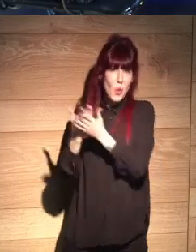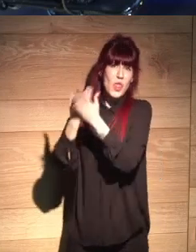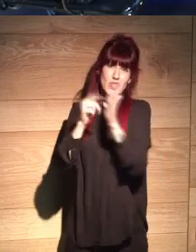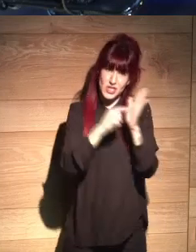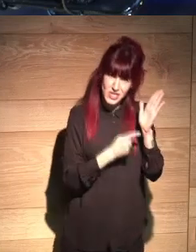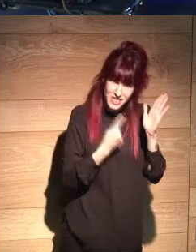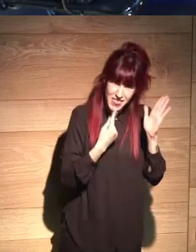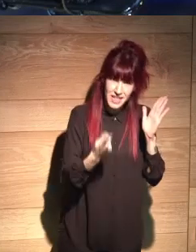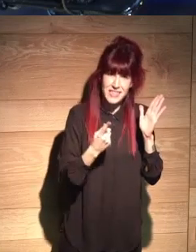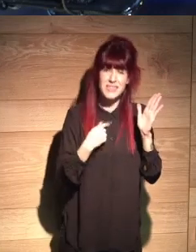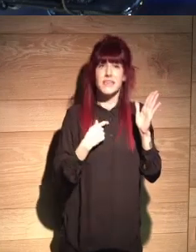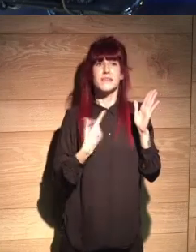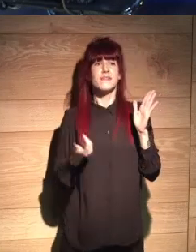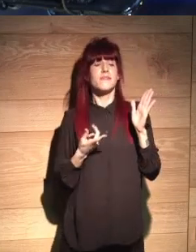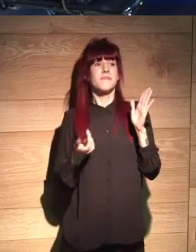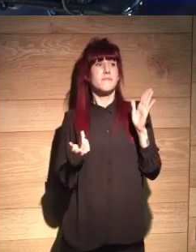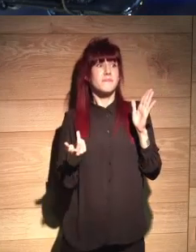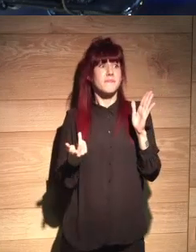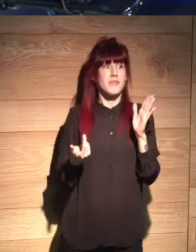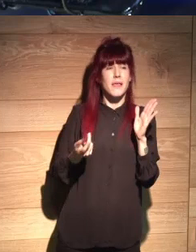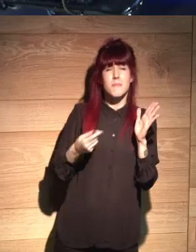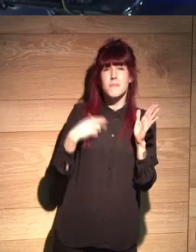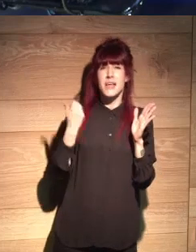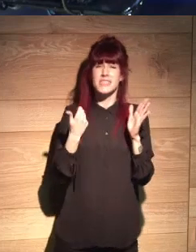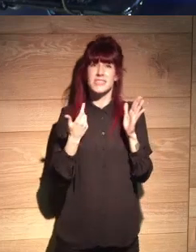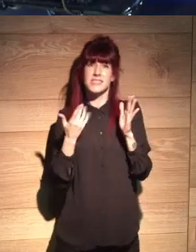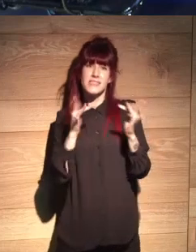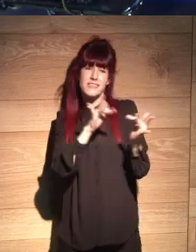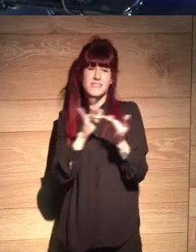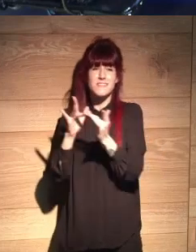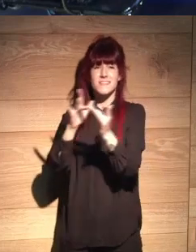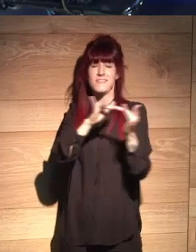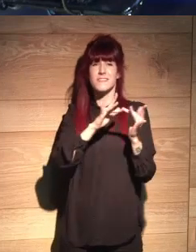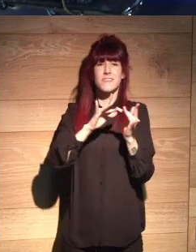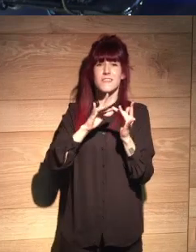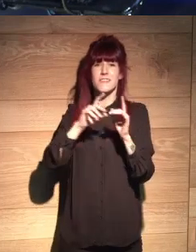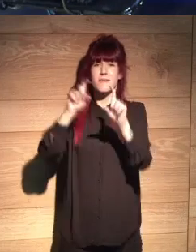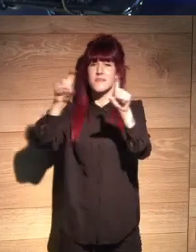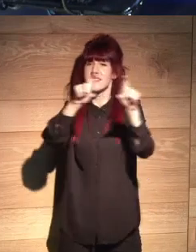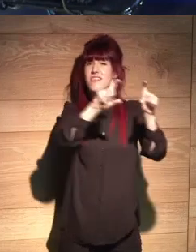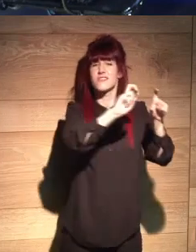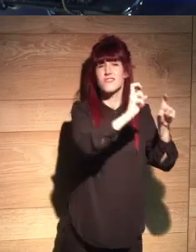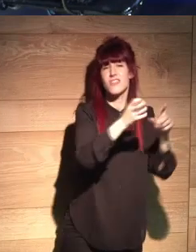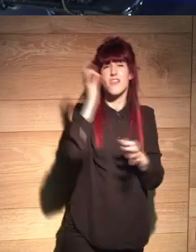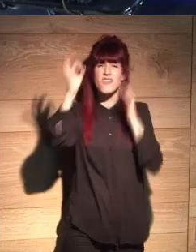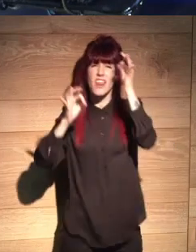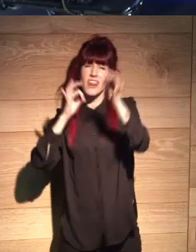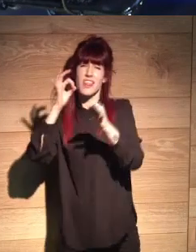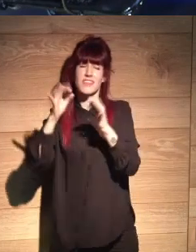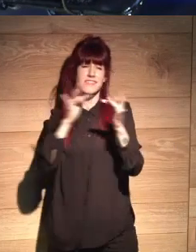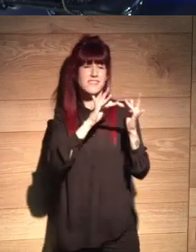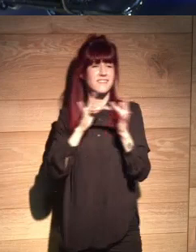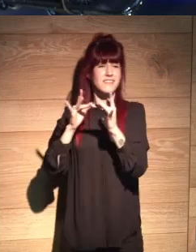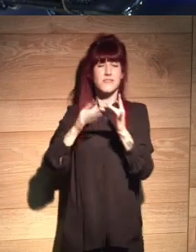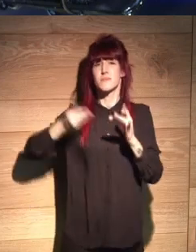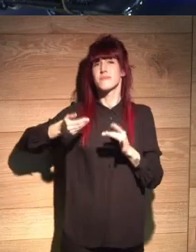say that. I'm not saying it. They consume more information. They have more interaction with other companies, with other organizations, and I believe